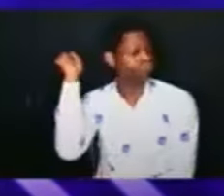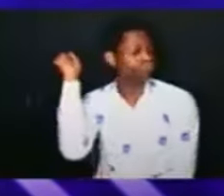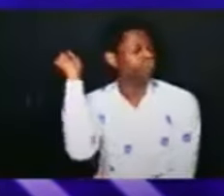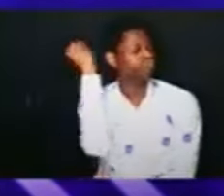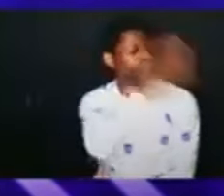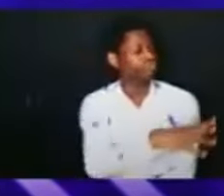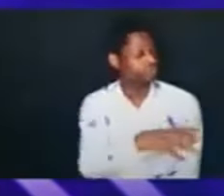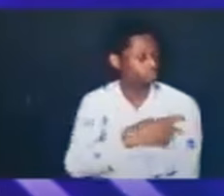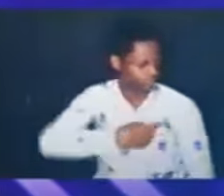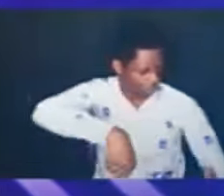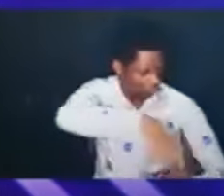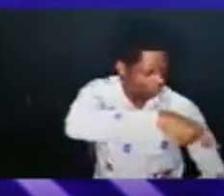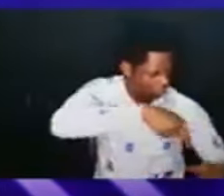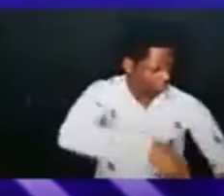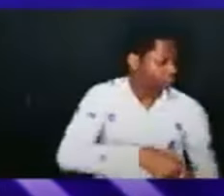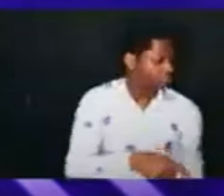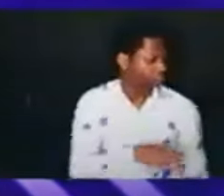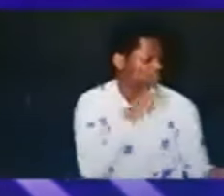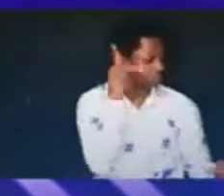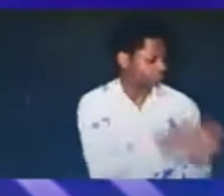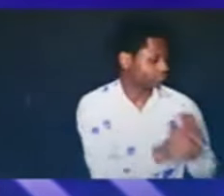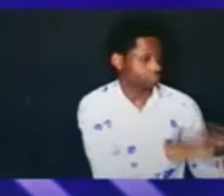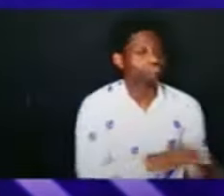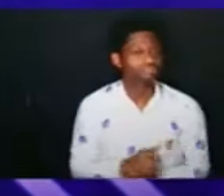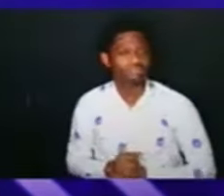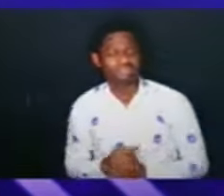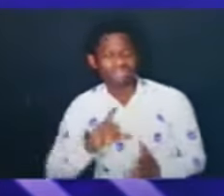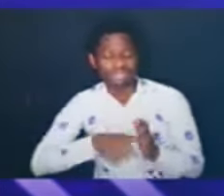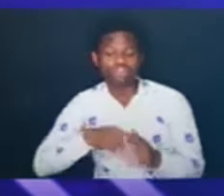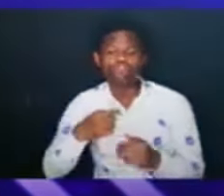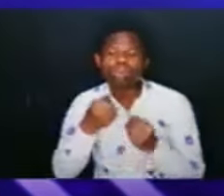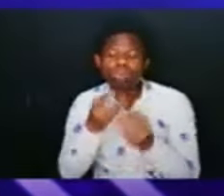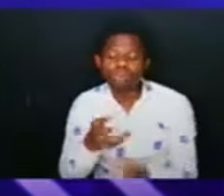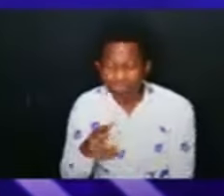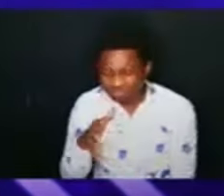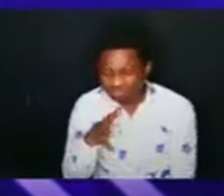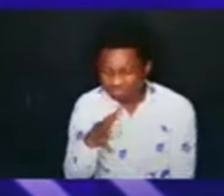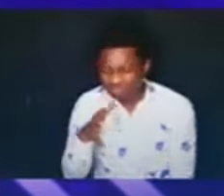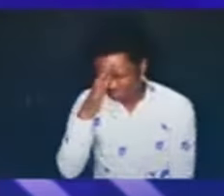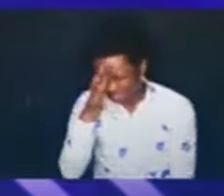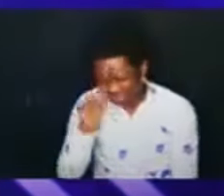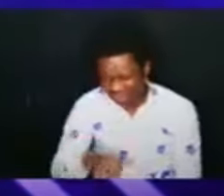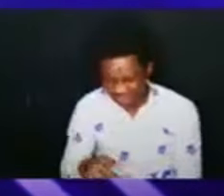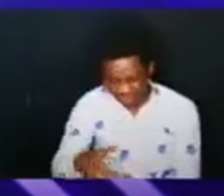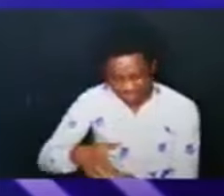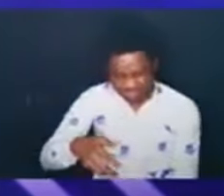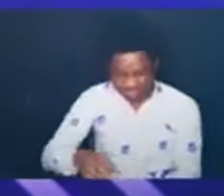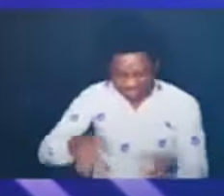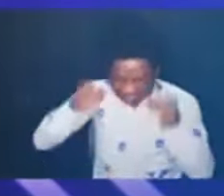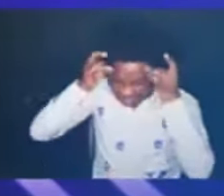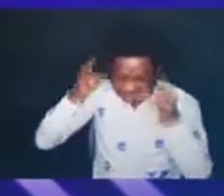of these cisterns and say that a ferocious animal devoured him. Now, the